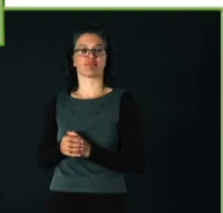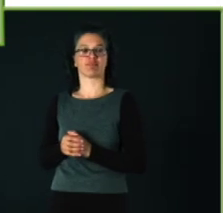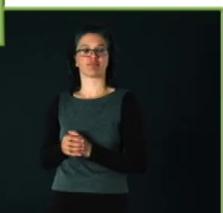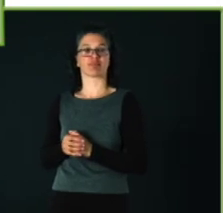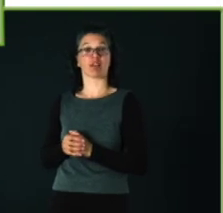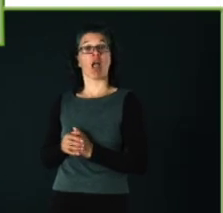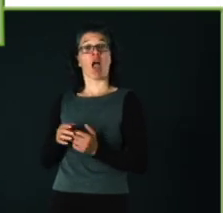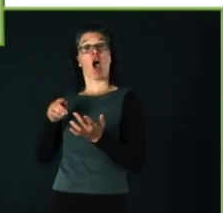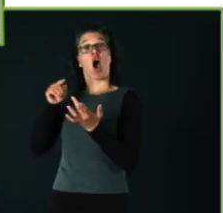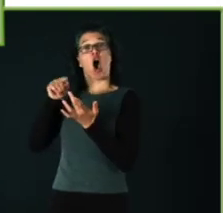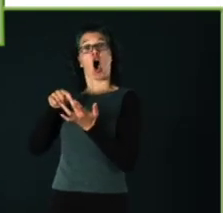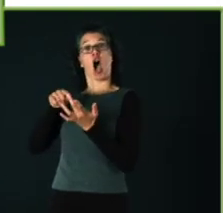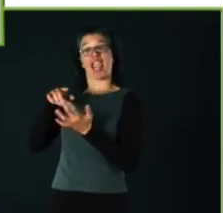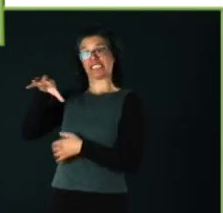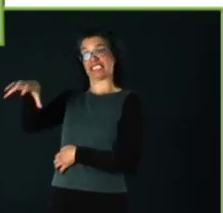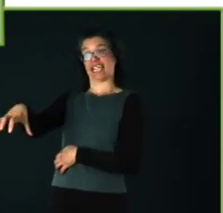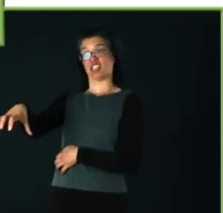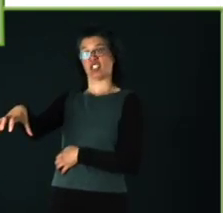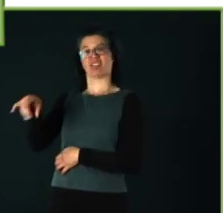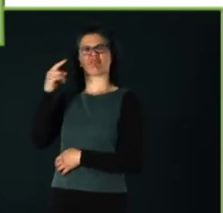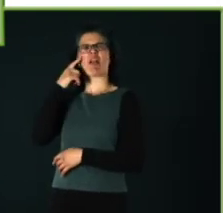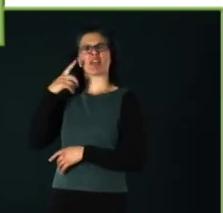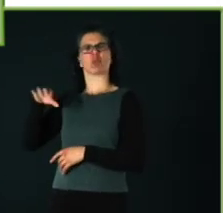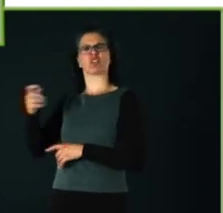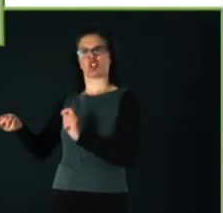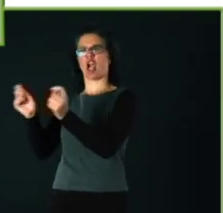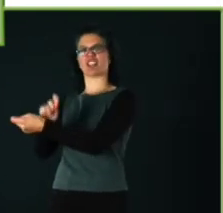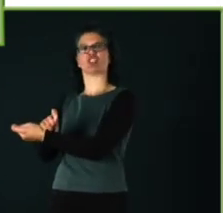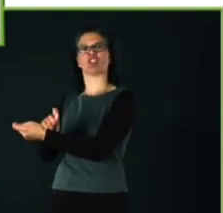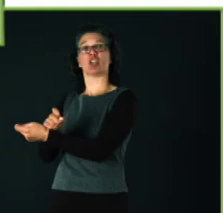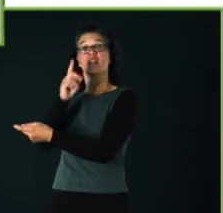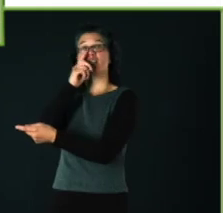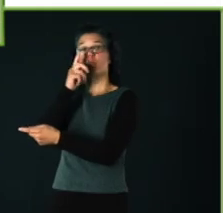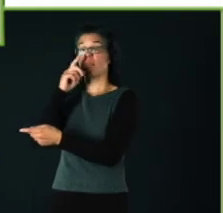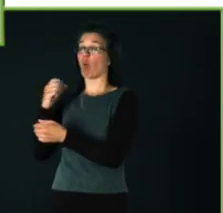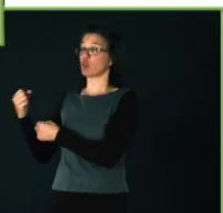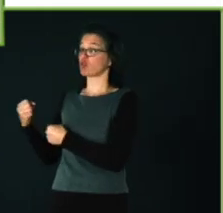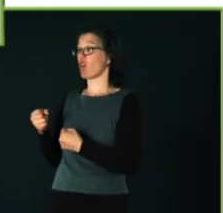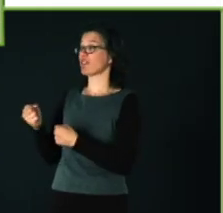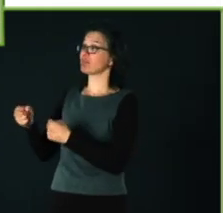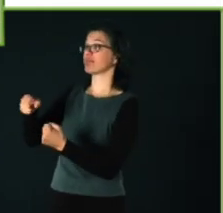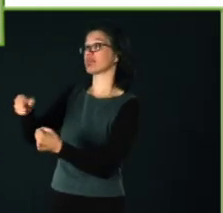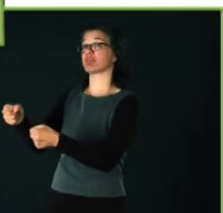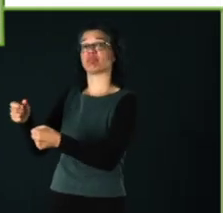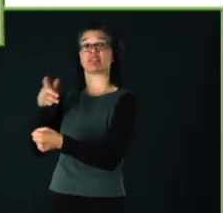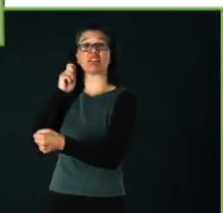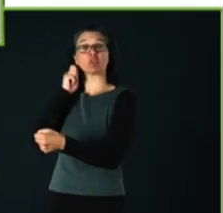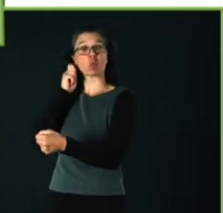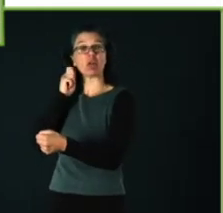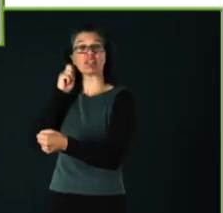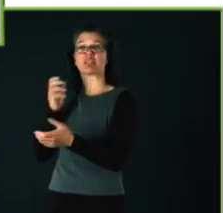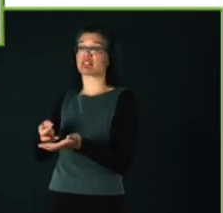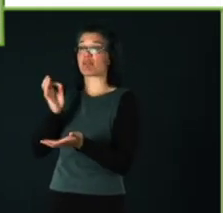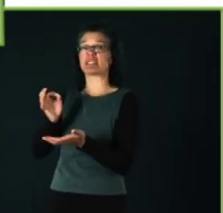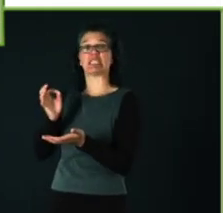I station, and I think we should change that so stop everyone that goes to Russell stopping for a cup of tea and a pee and not even